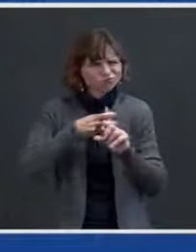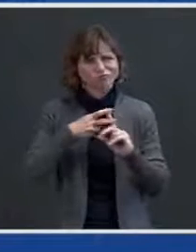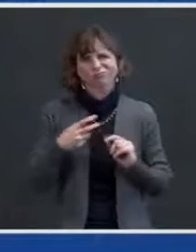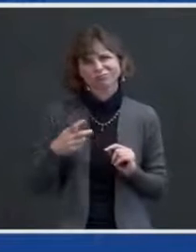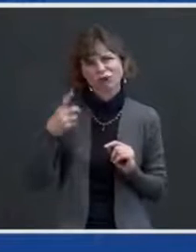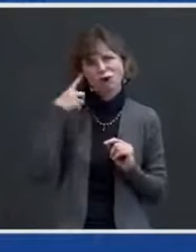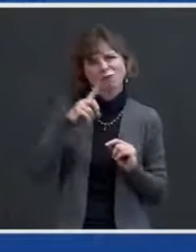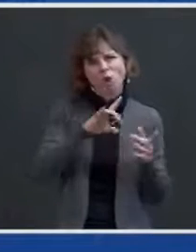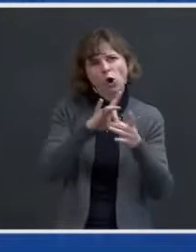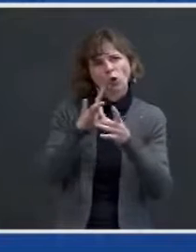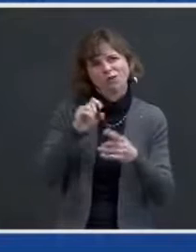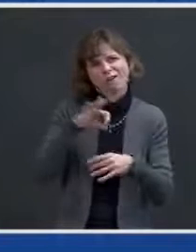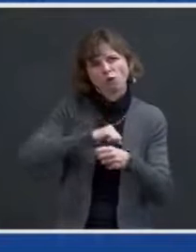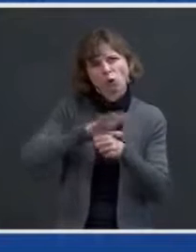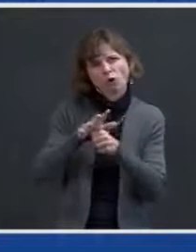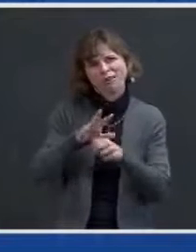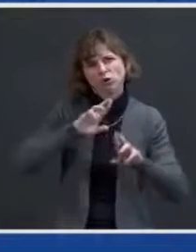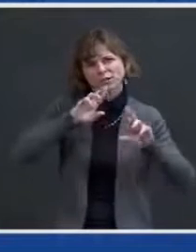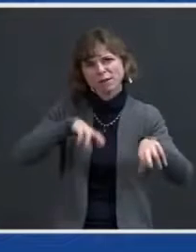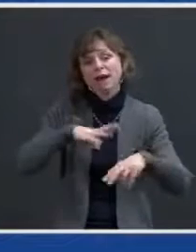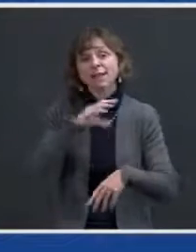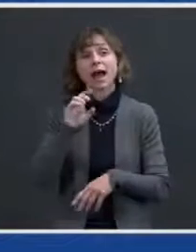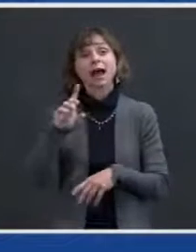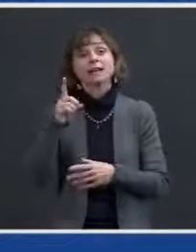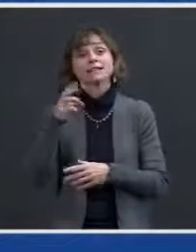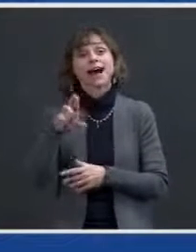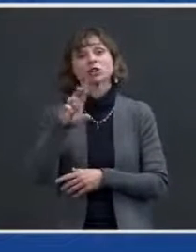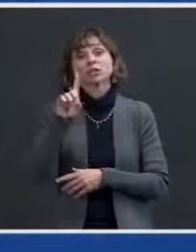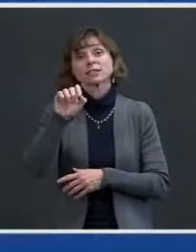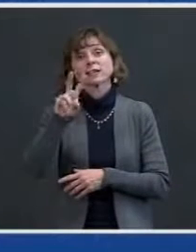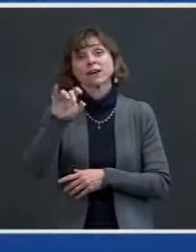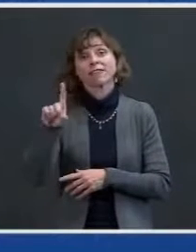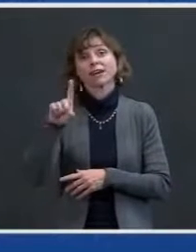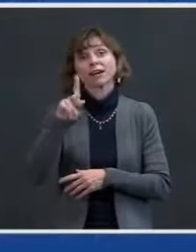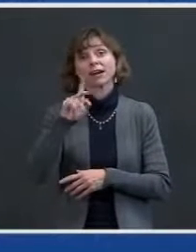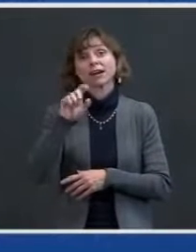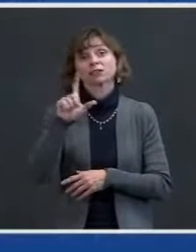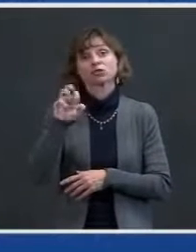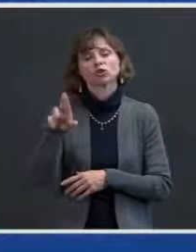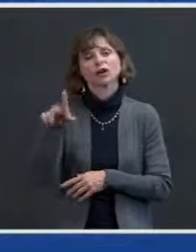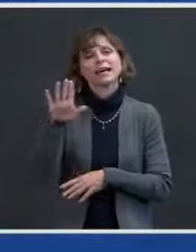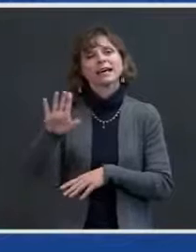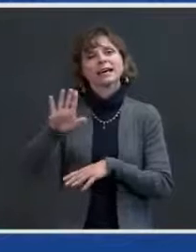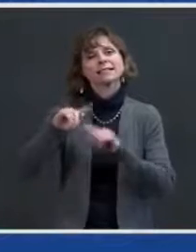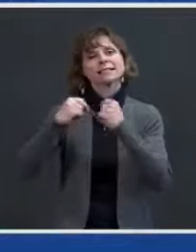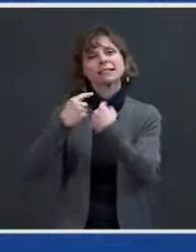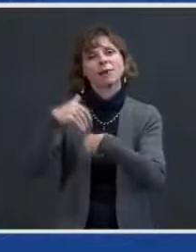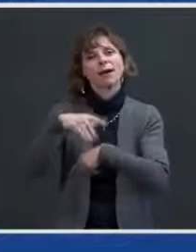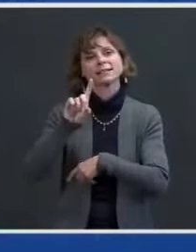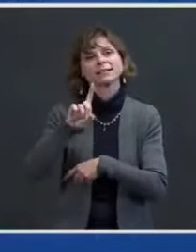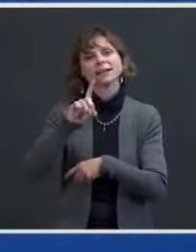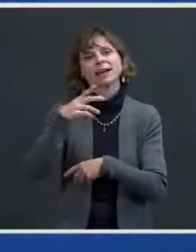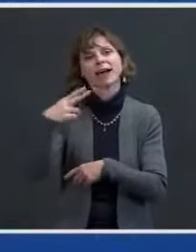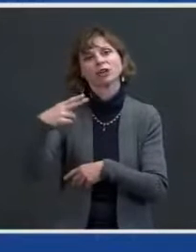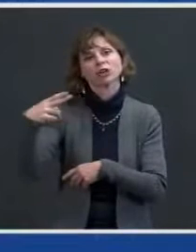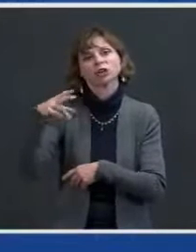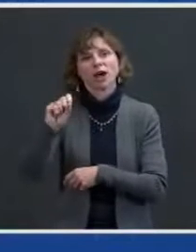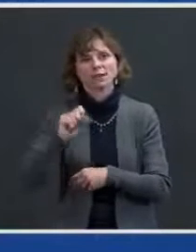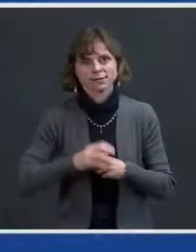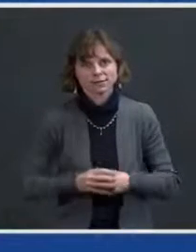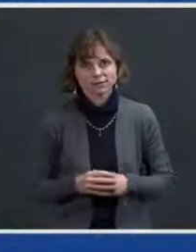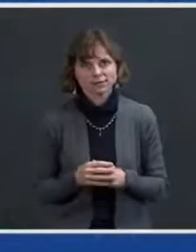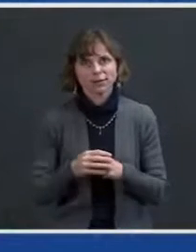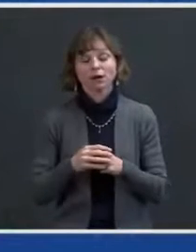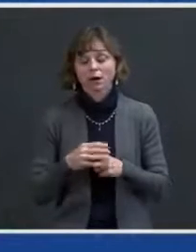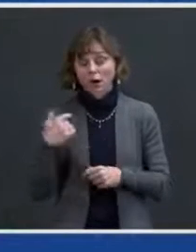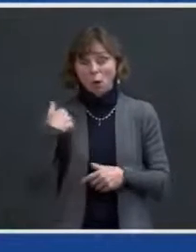COVID-19 response, and Dr. David Kessler and his team at the Department of Health and Human Services. You know, when I came into